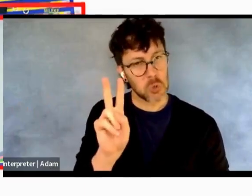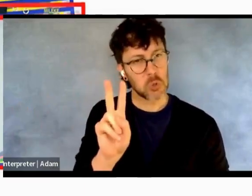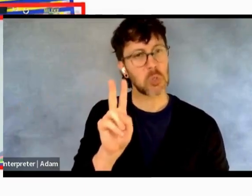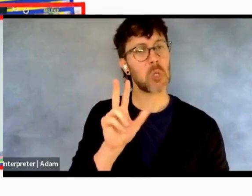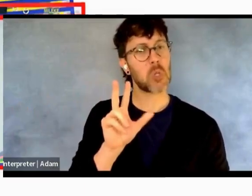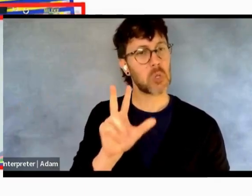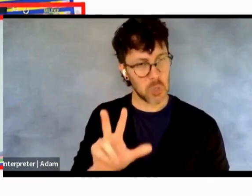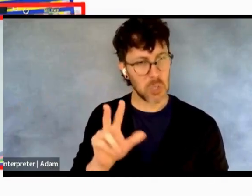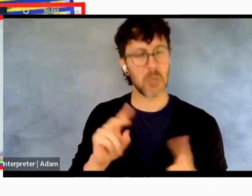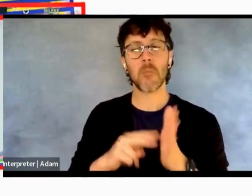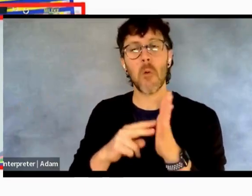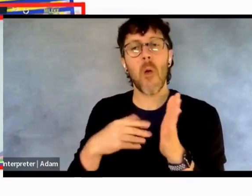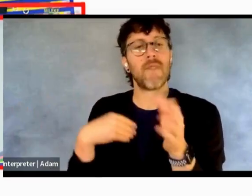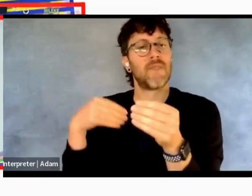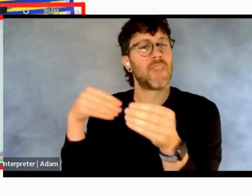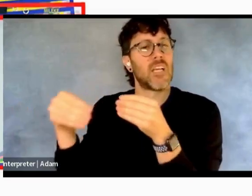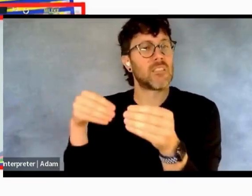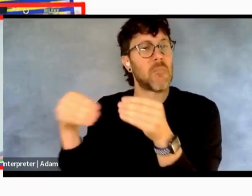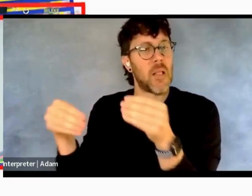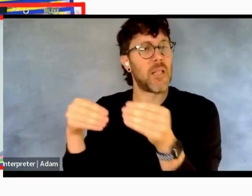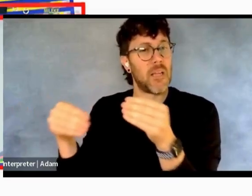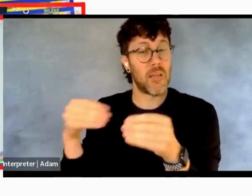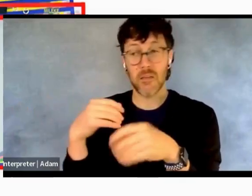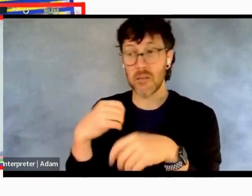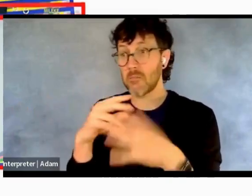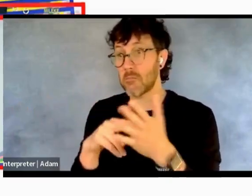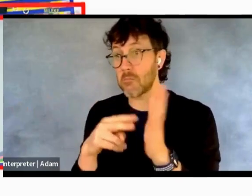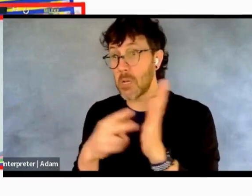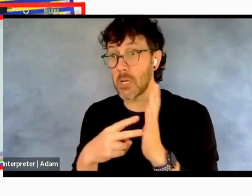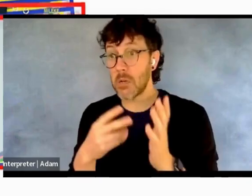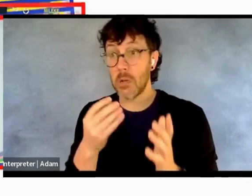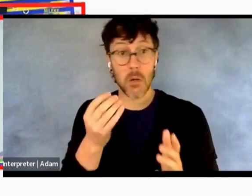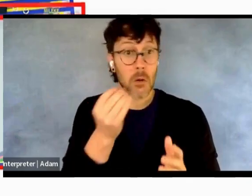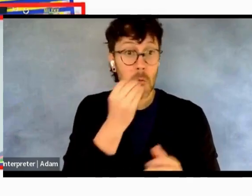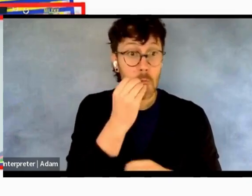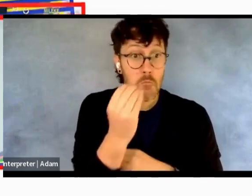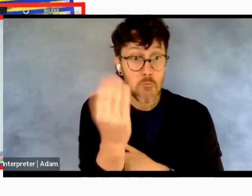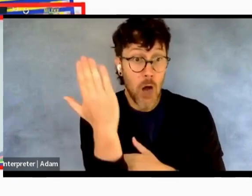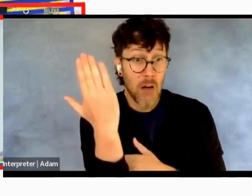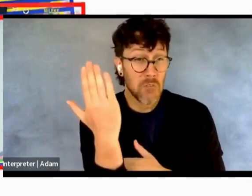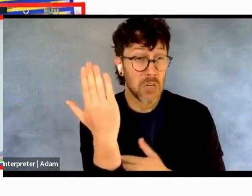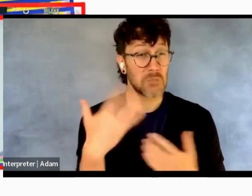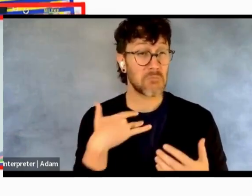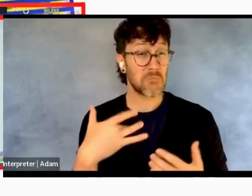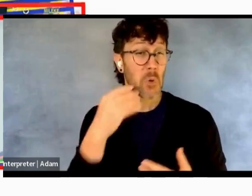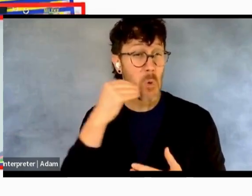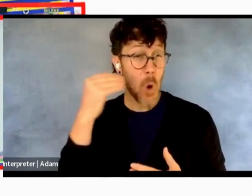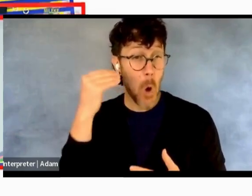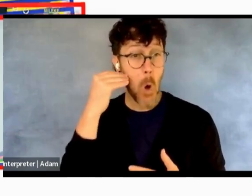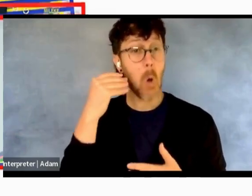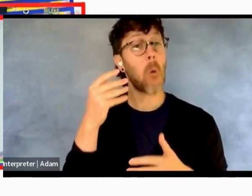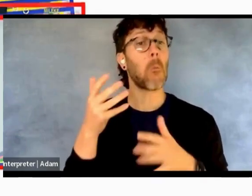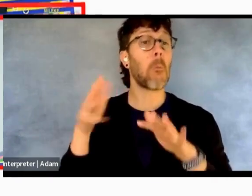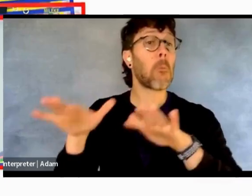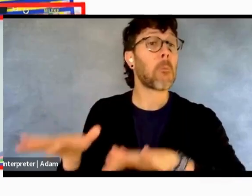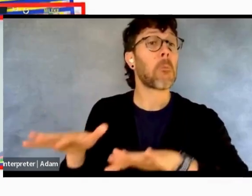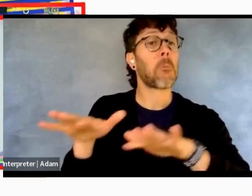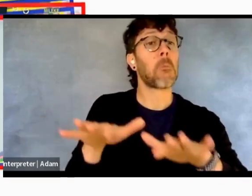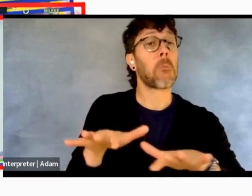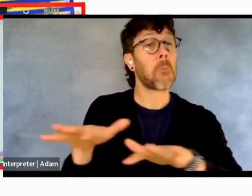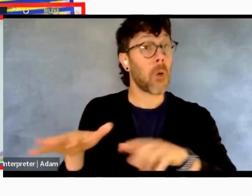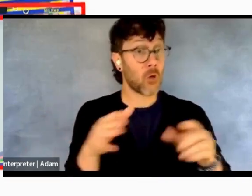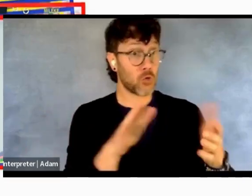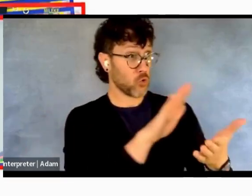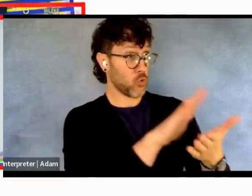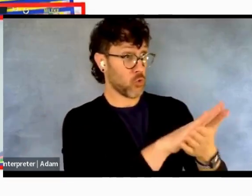ensure that you have breakfast at a leisurely pace like you do when you're at home instead of a more strict lunch schedule when you're